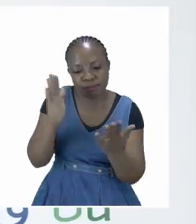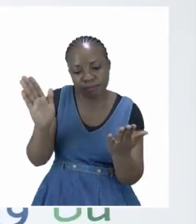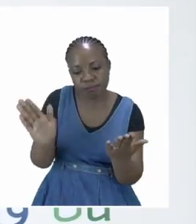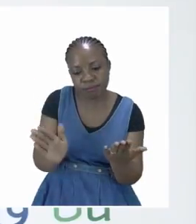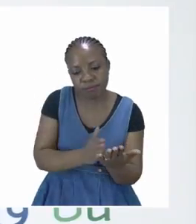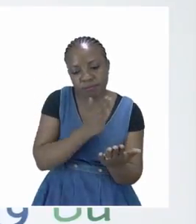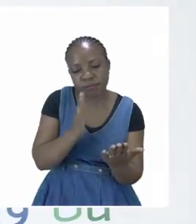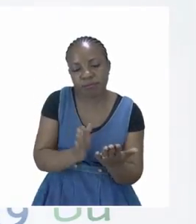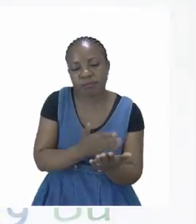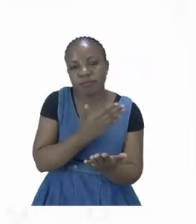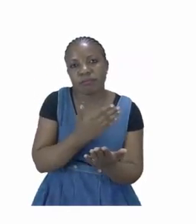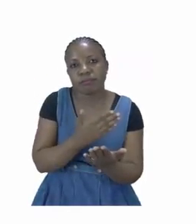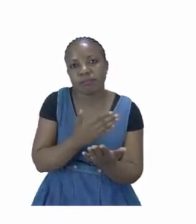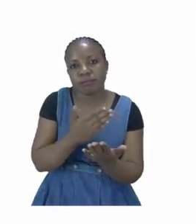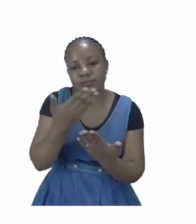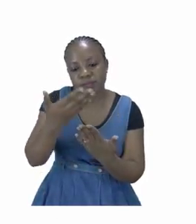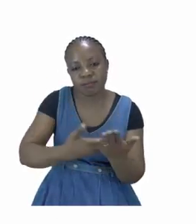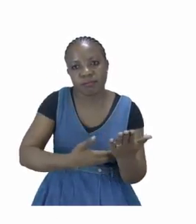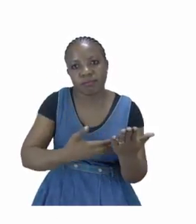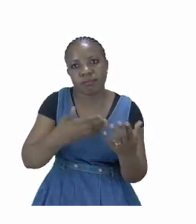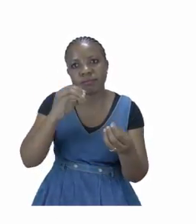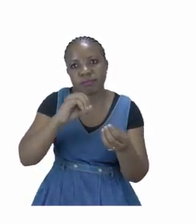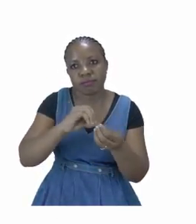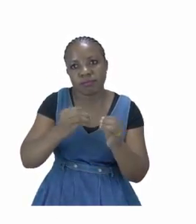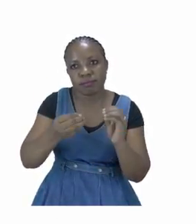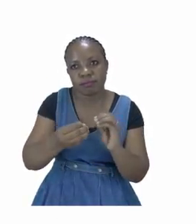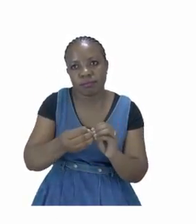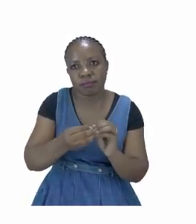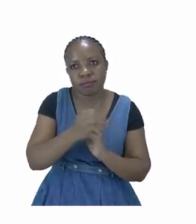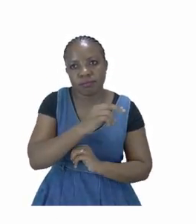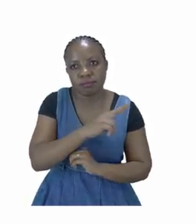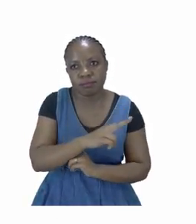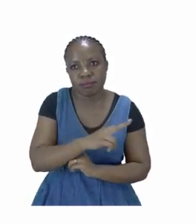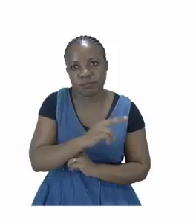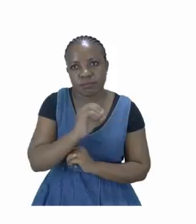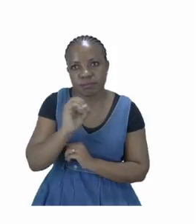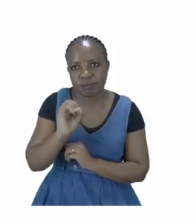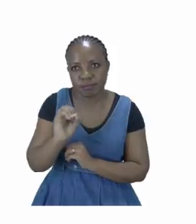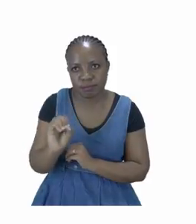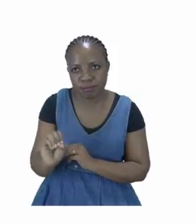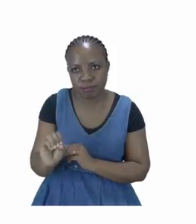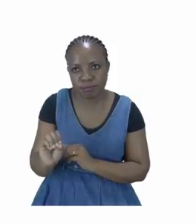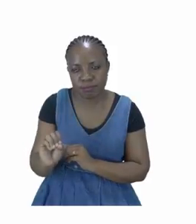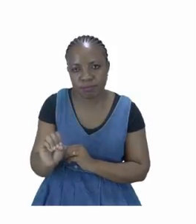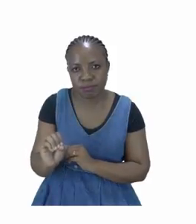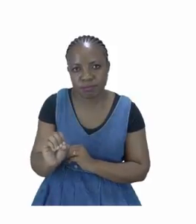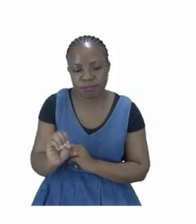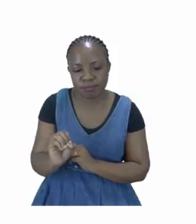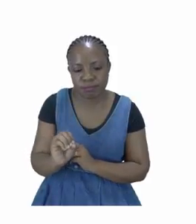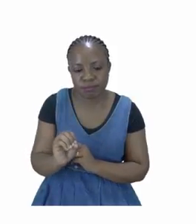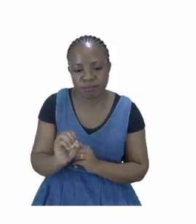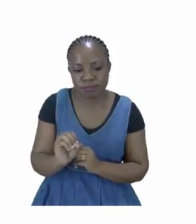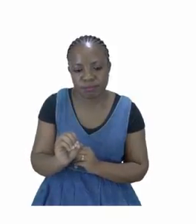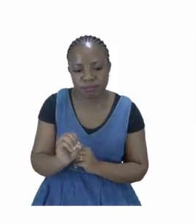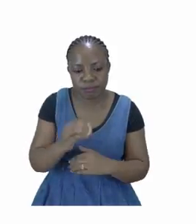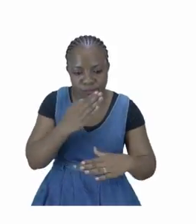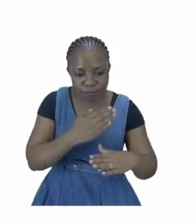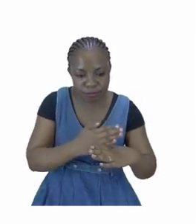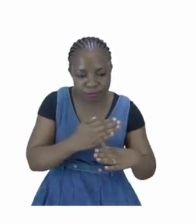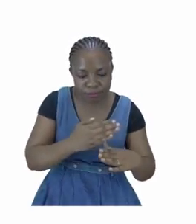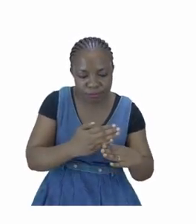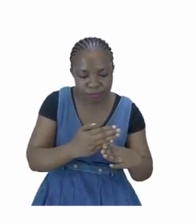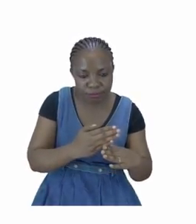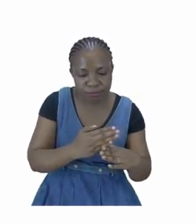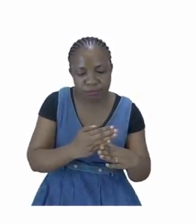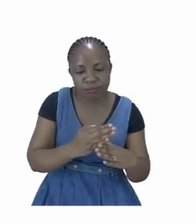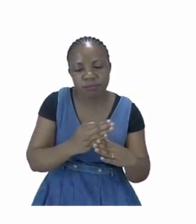page, page 20. After completing the exercise on page 19,